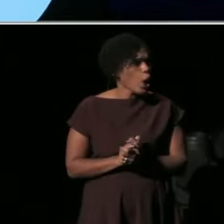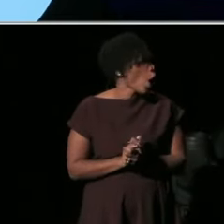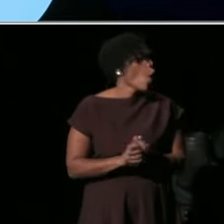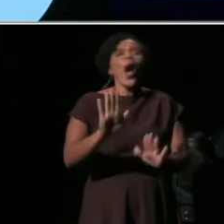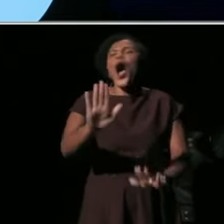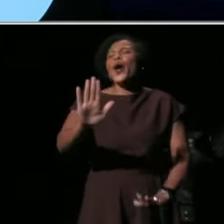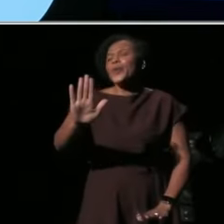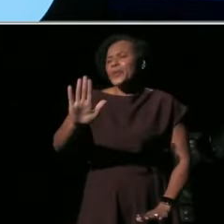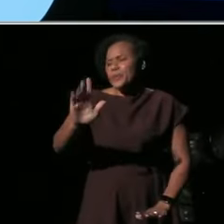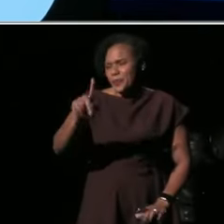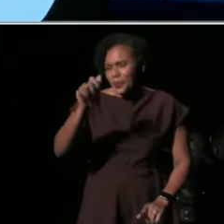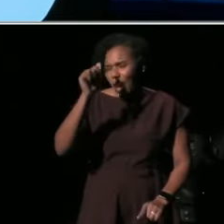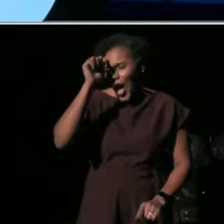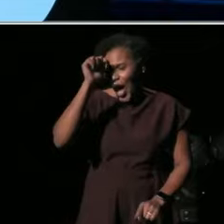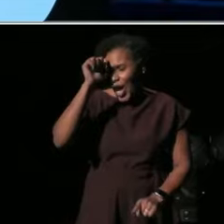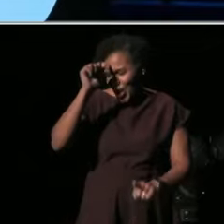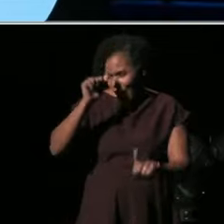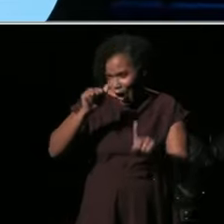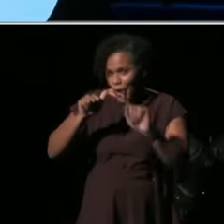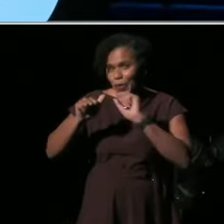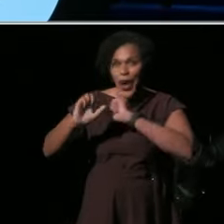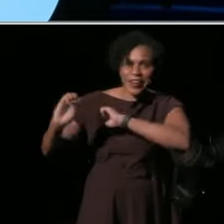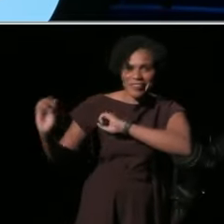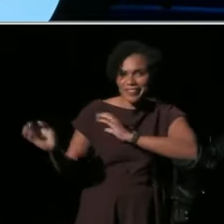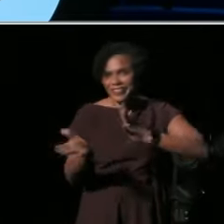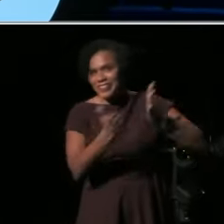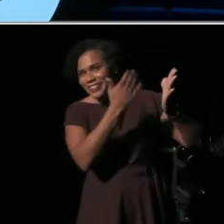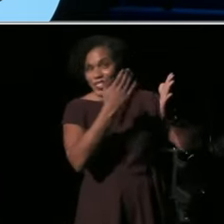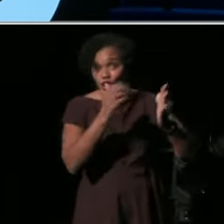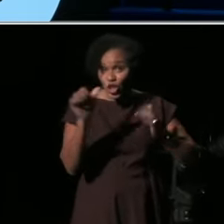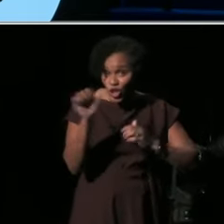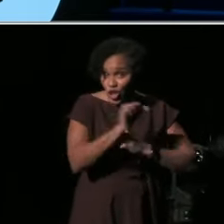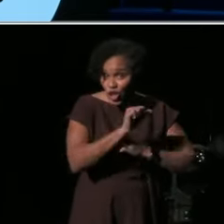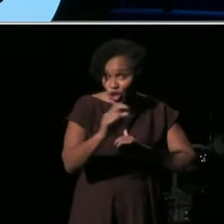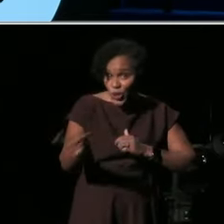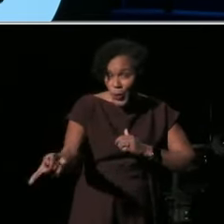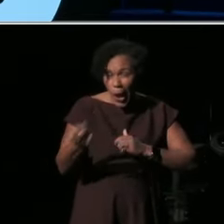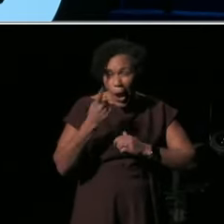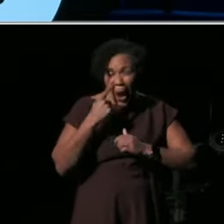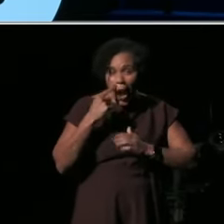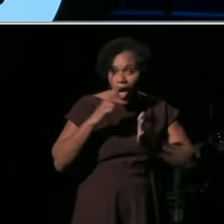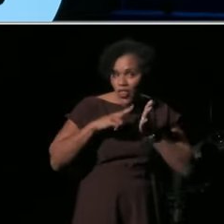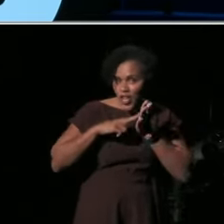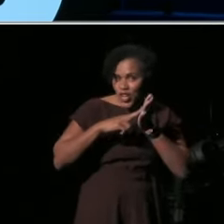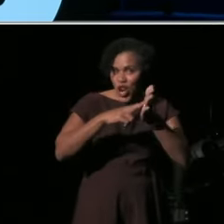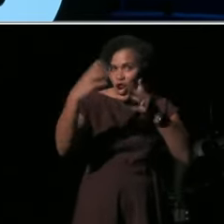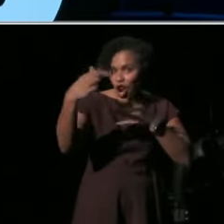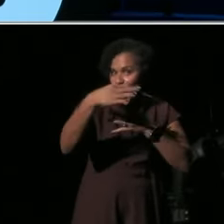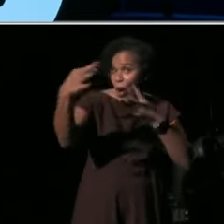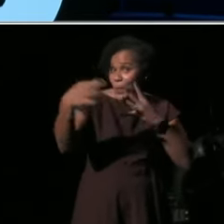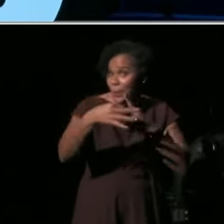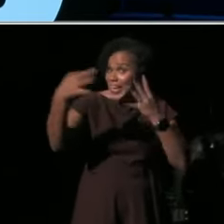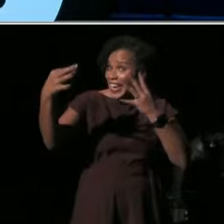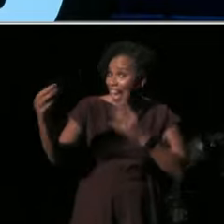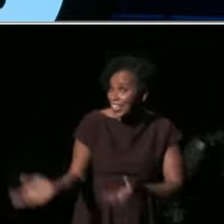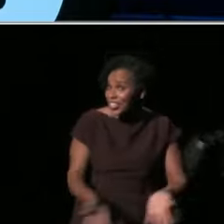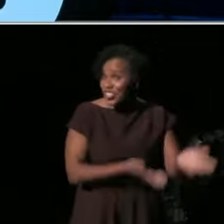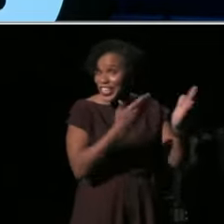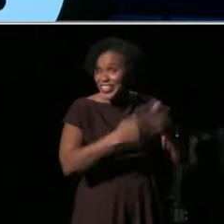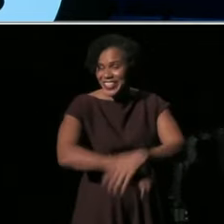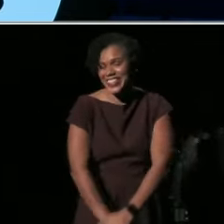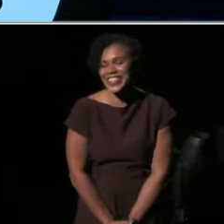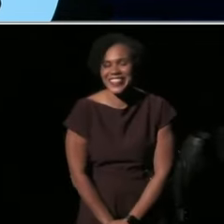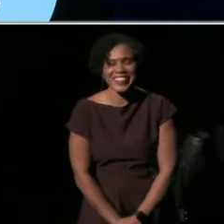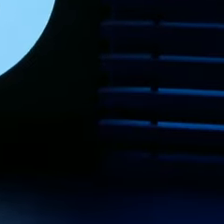Oh, I know. Yeah. Shall we see the nominations?